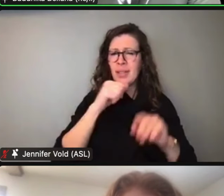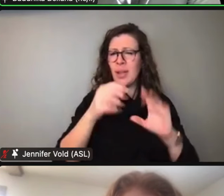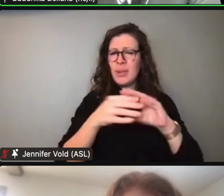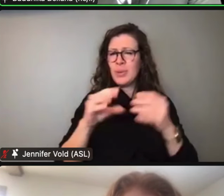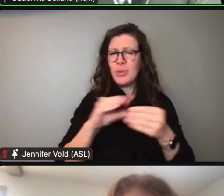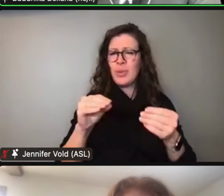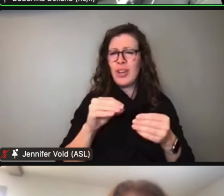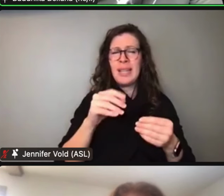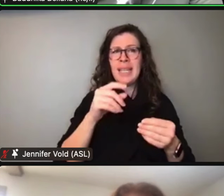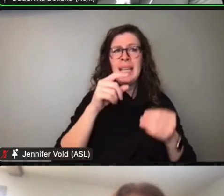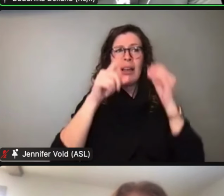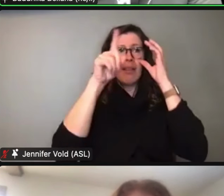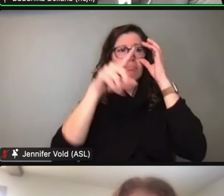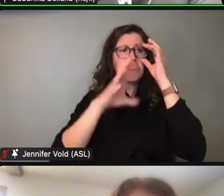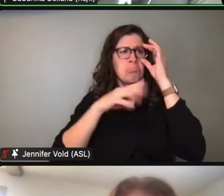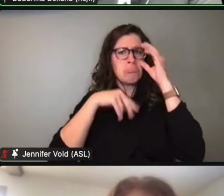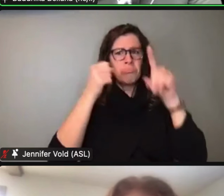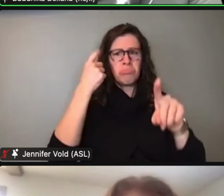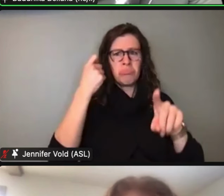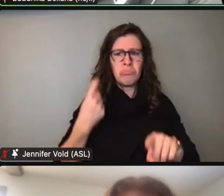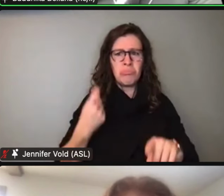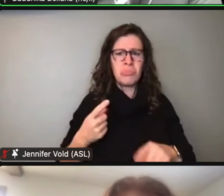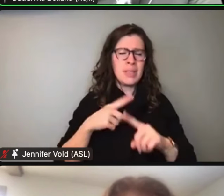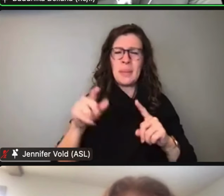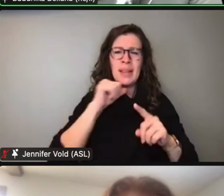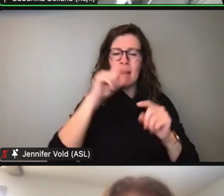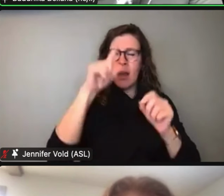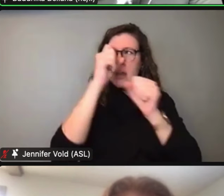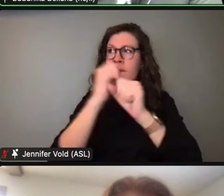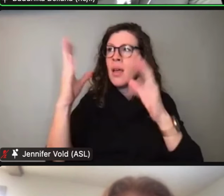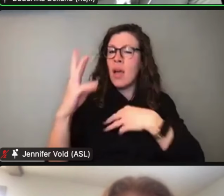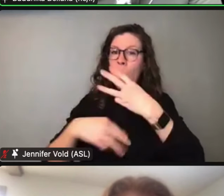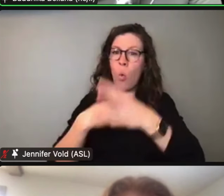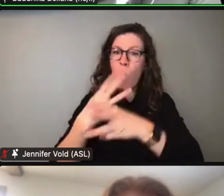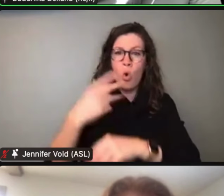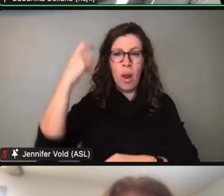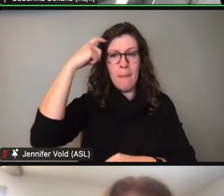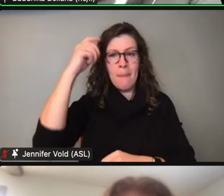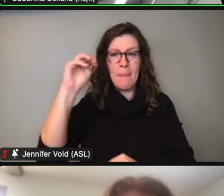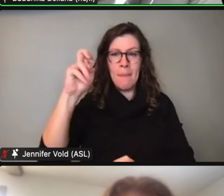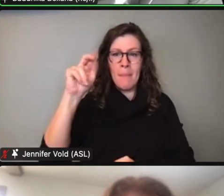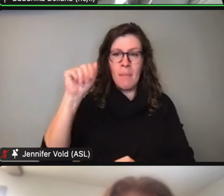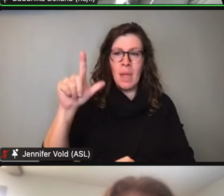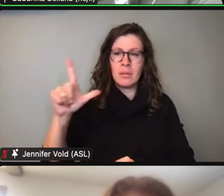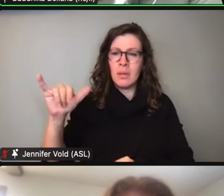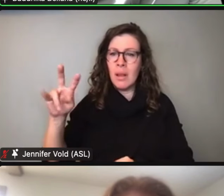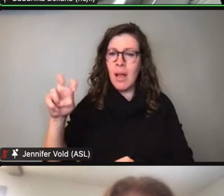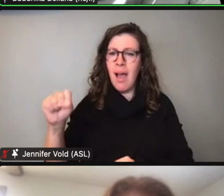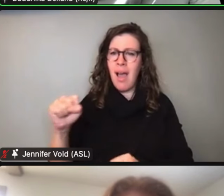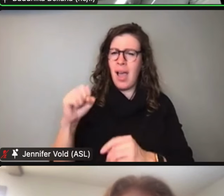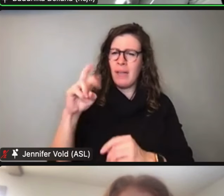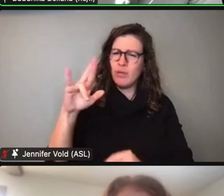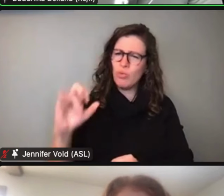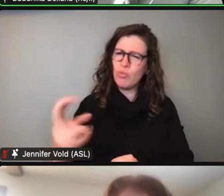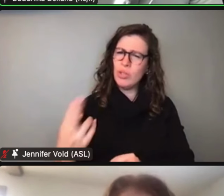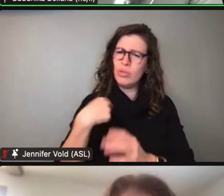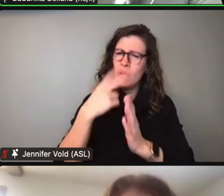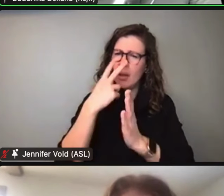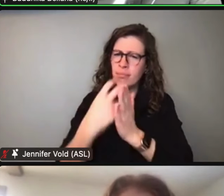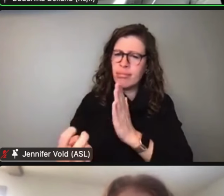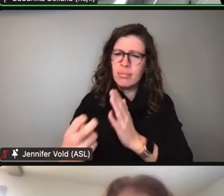give rise to like entire worlds and mental lives that are so rich and immersive. So